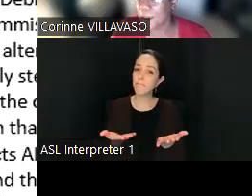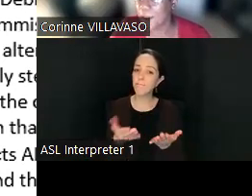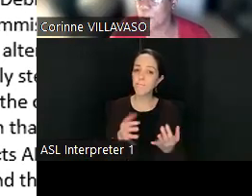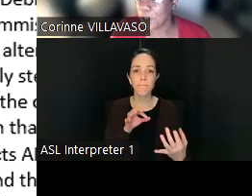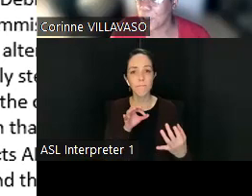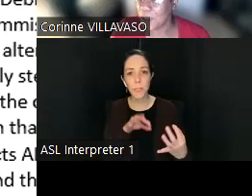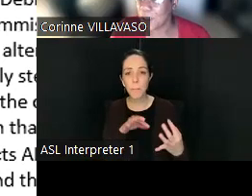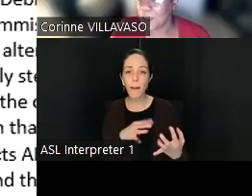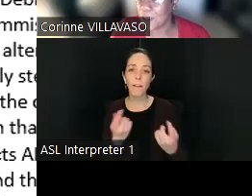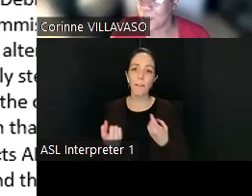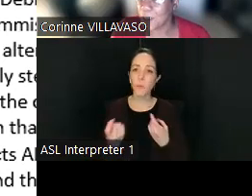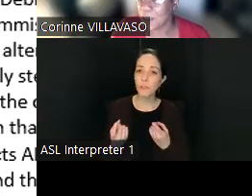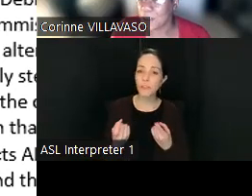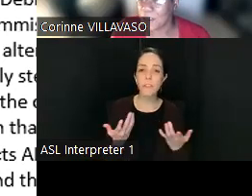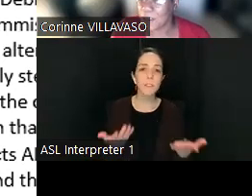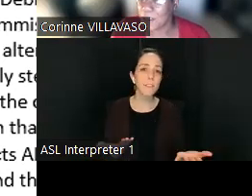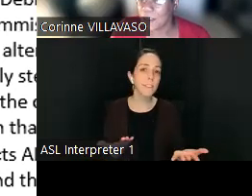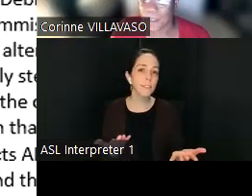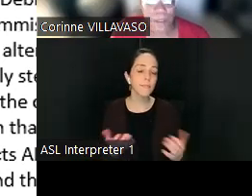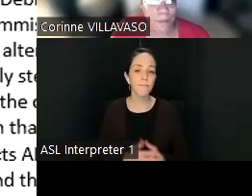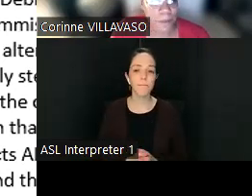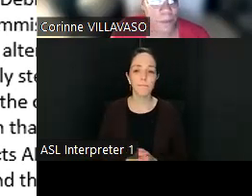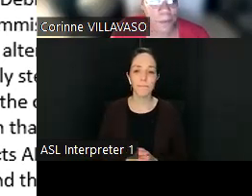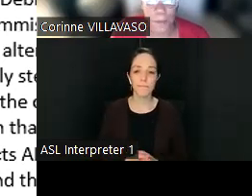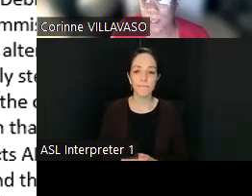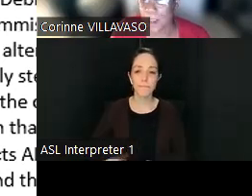feedback, questions?